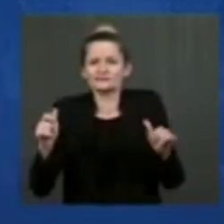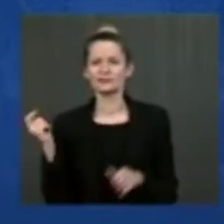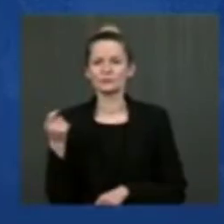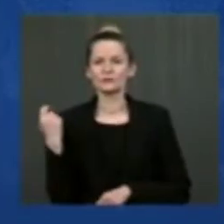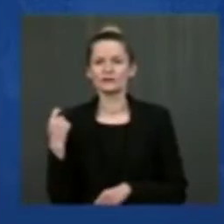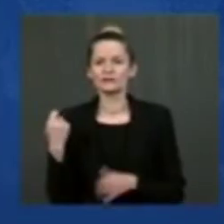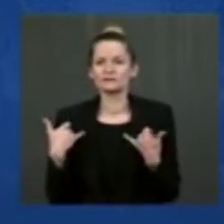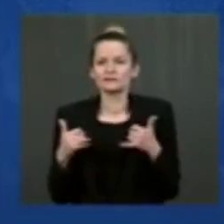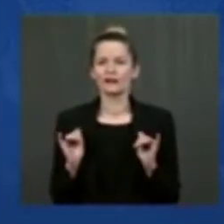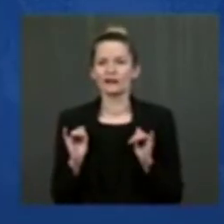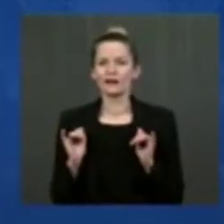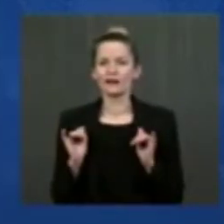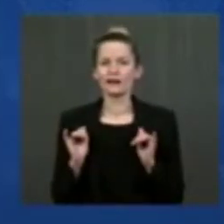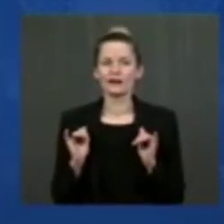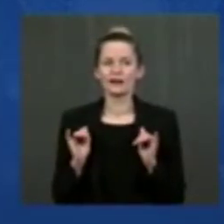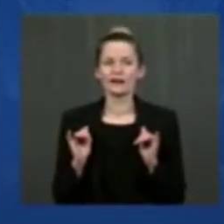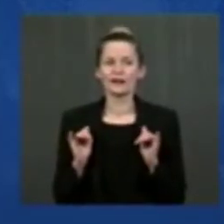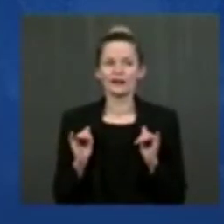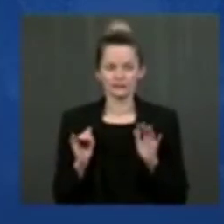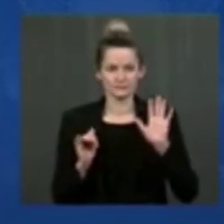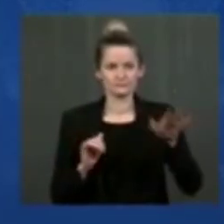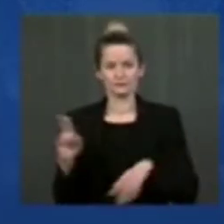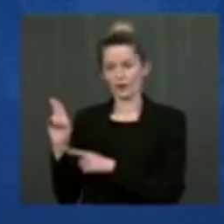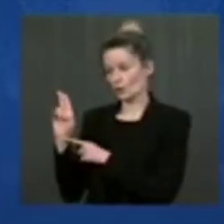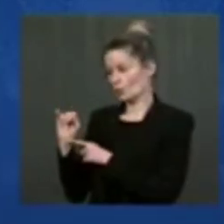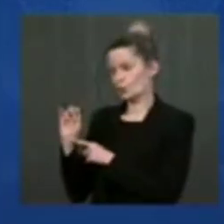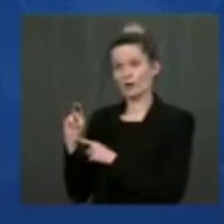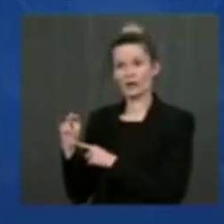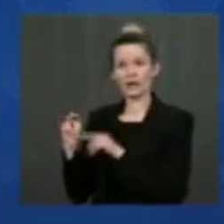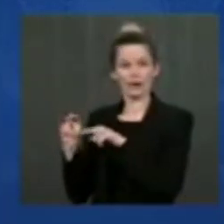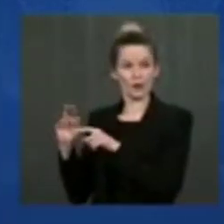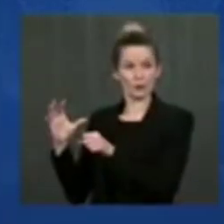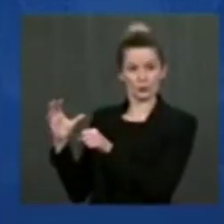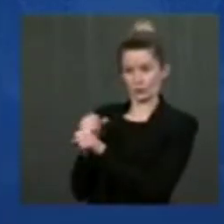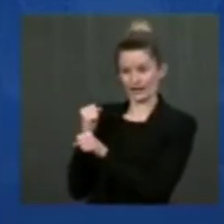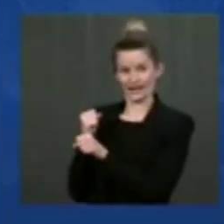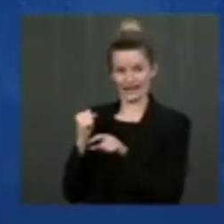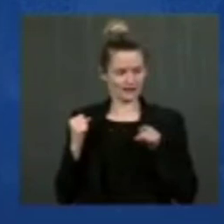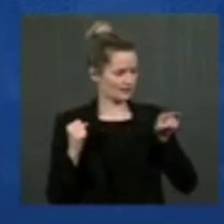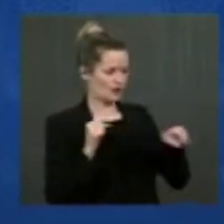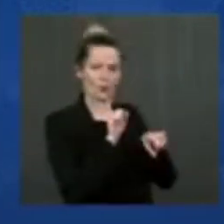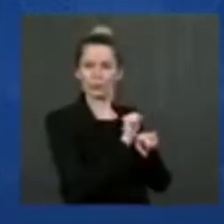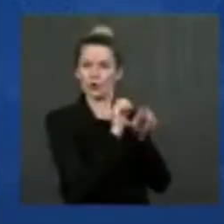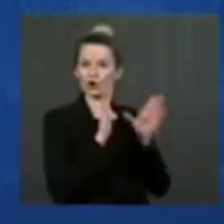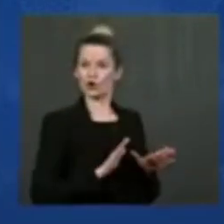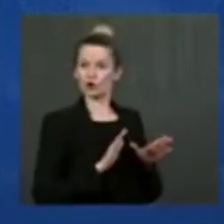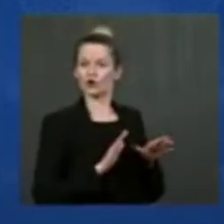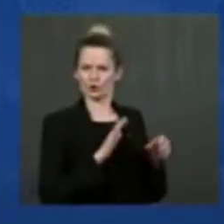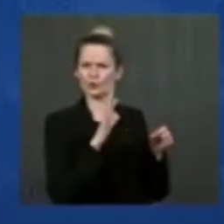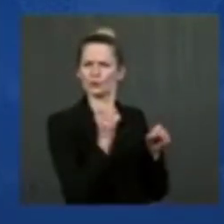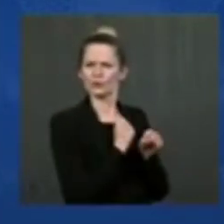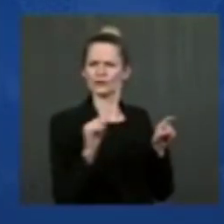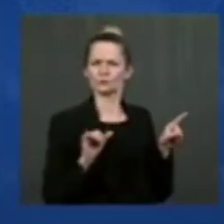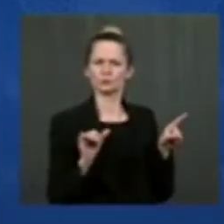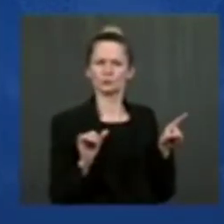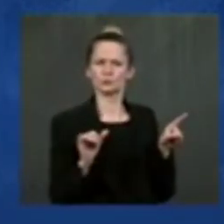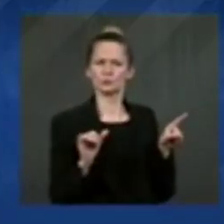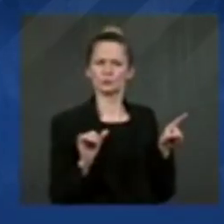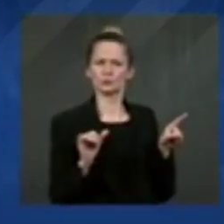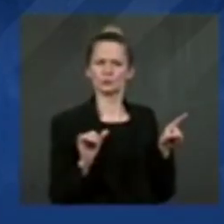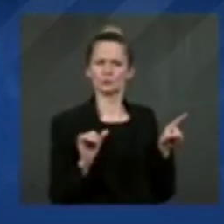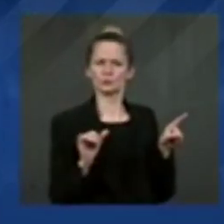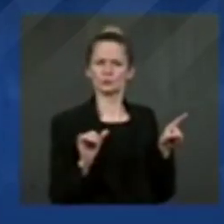unions win, workers across the board win. That's a fact. Families win, community wins.